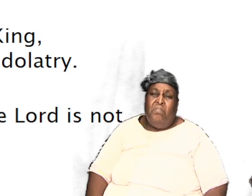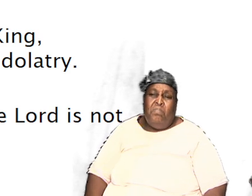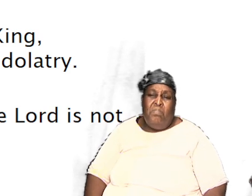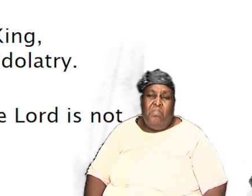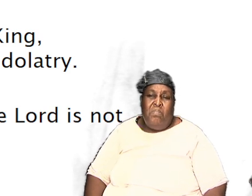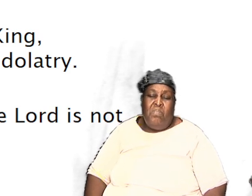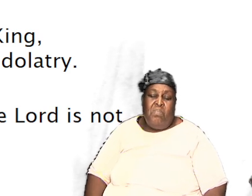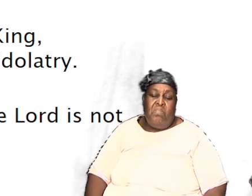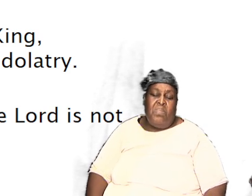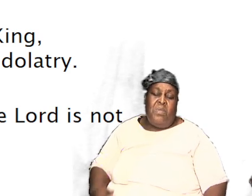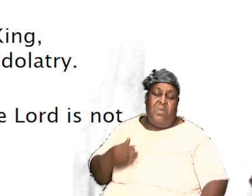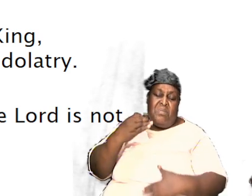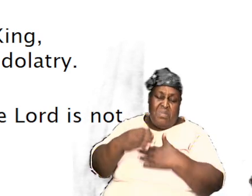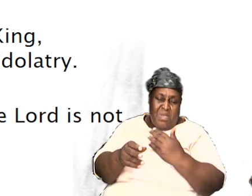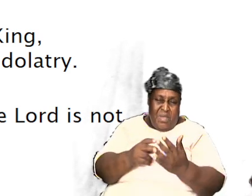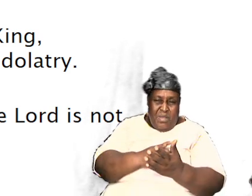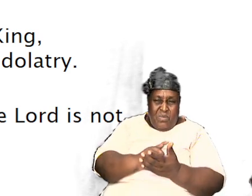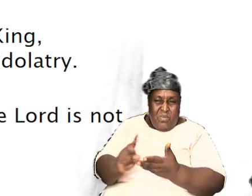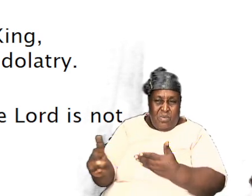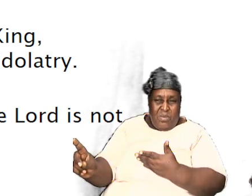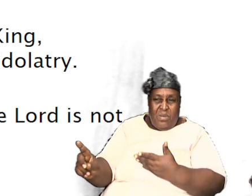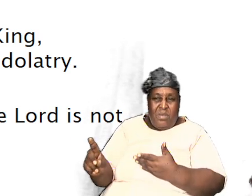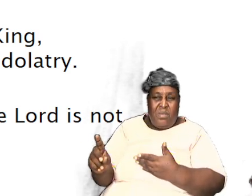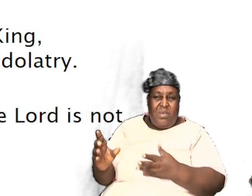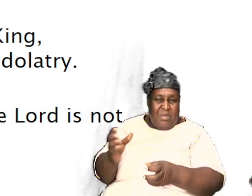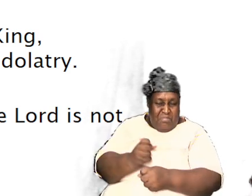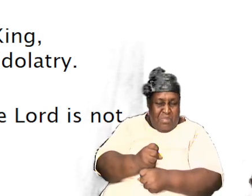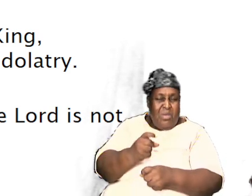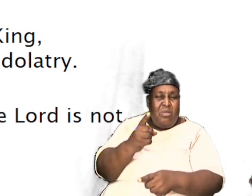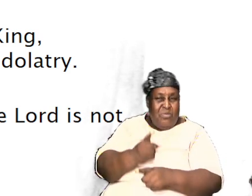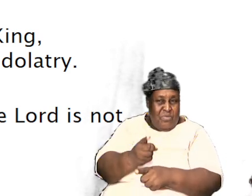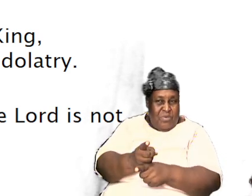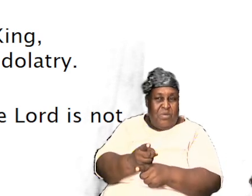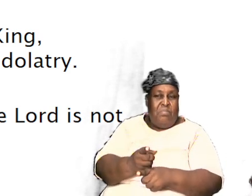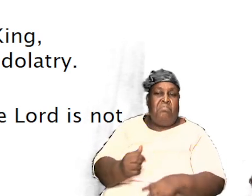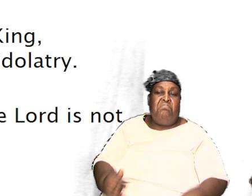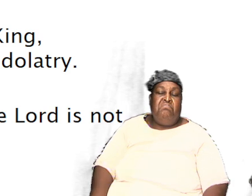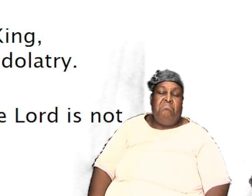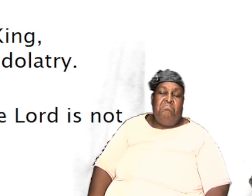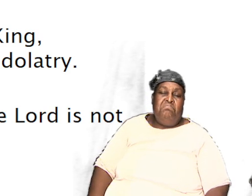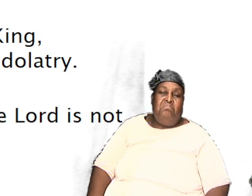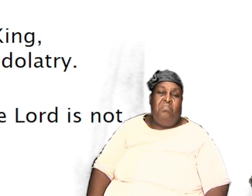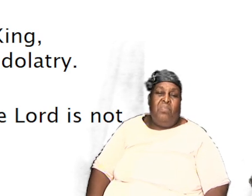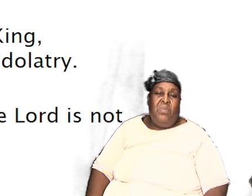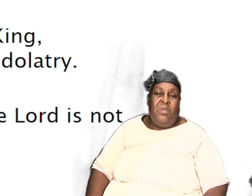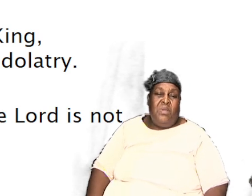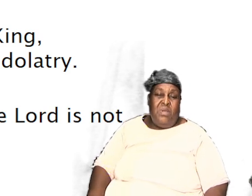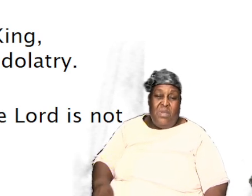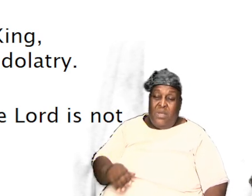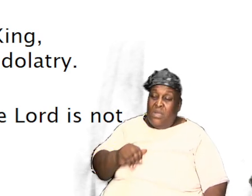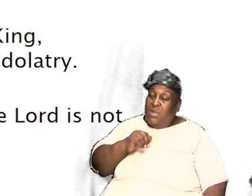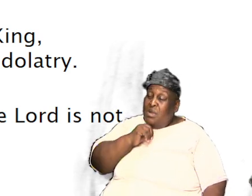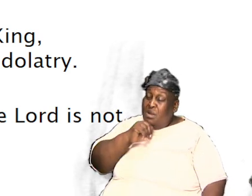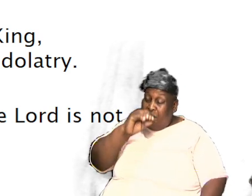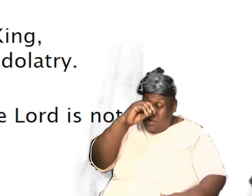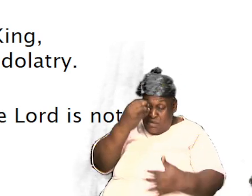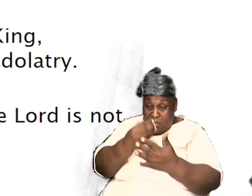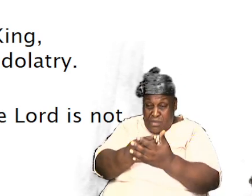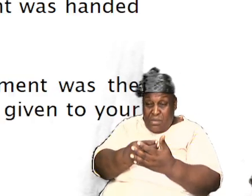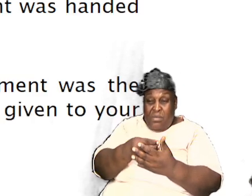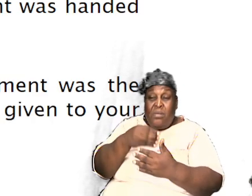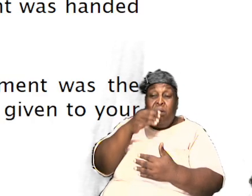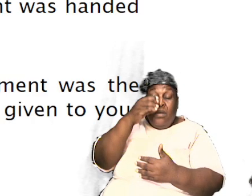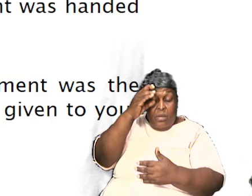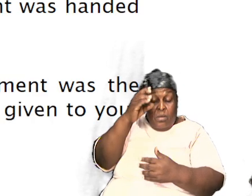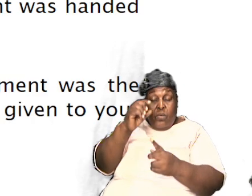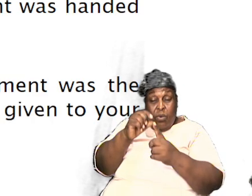But next week, I'm going to get it right. Next week, I'm going to do it right. It's disobedient that to the commandment of